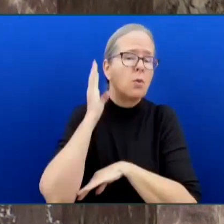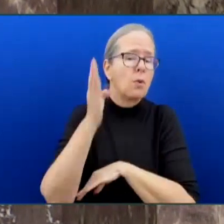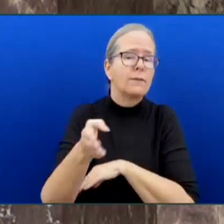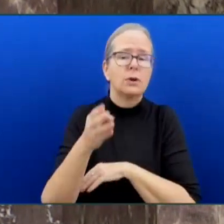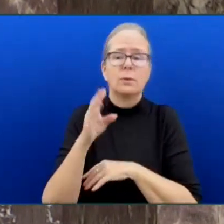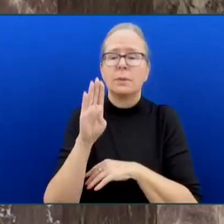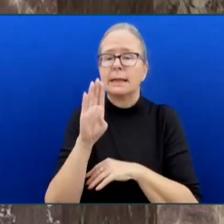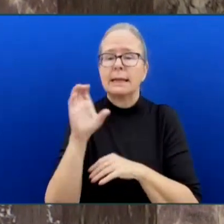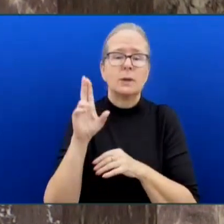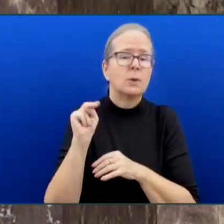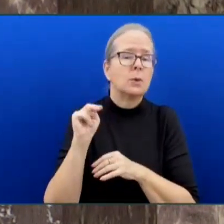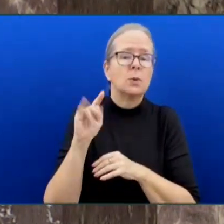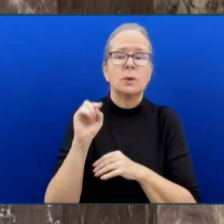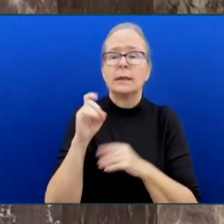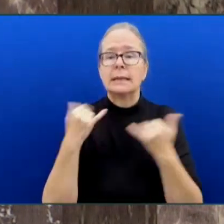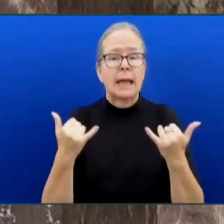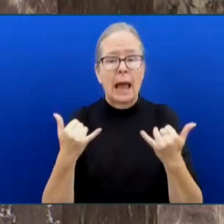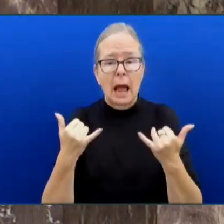Speaker.